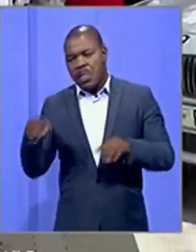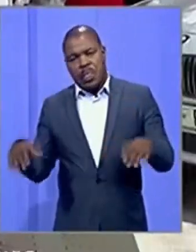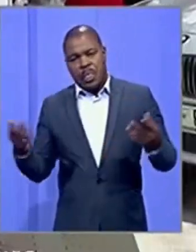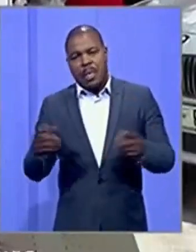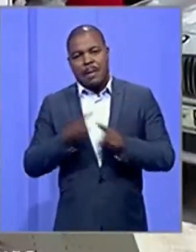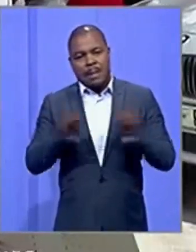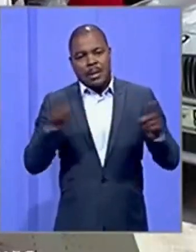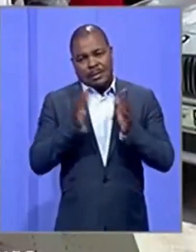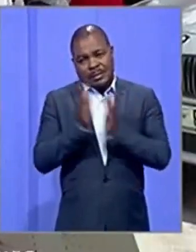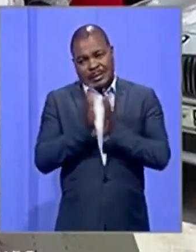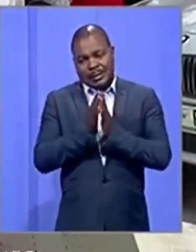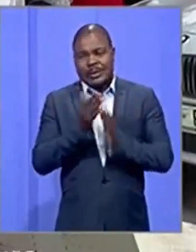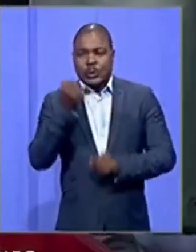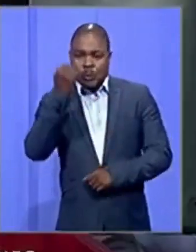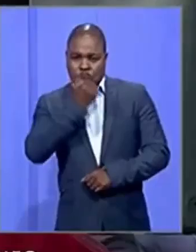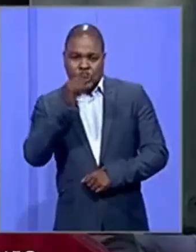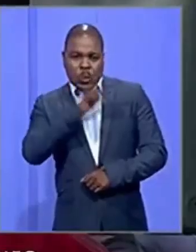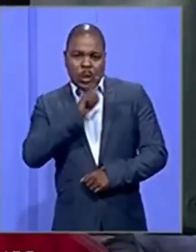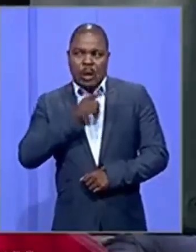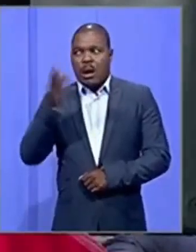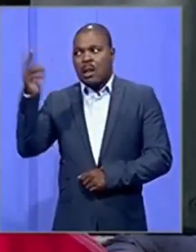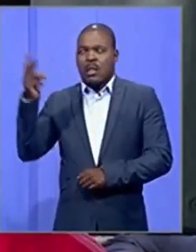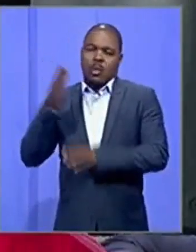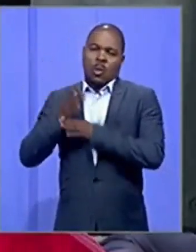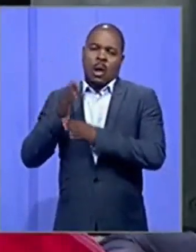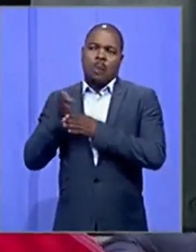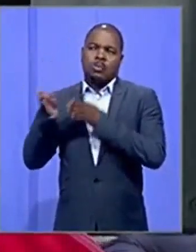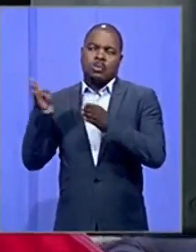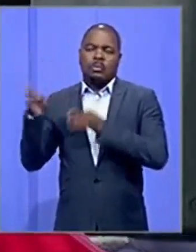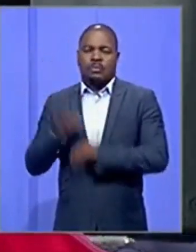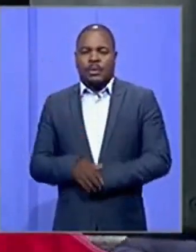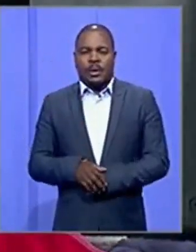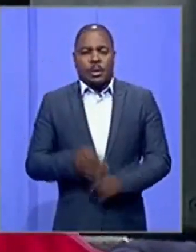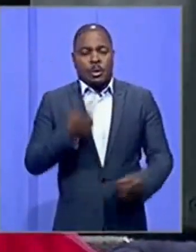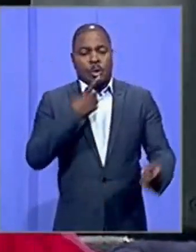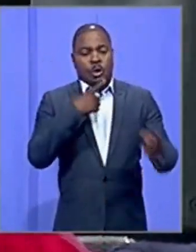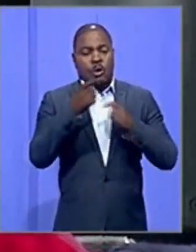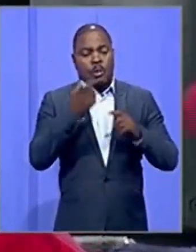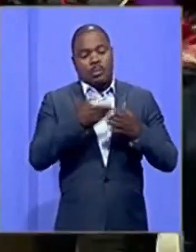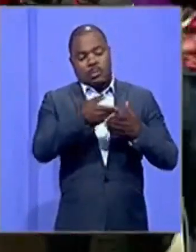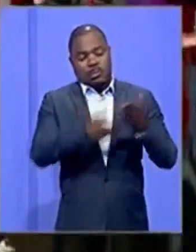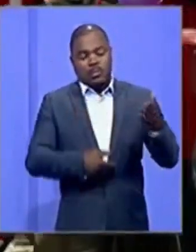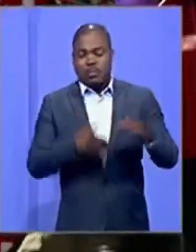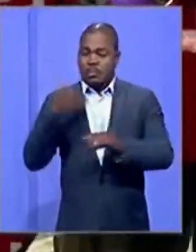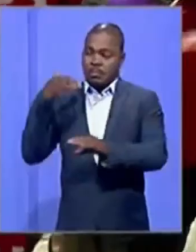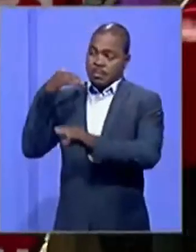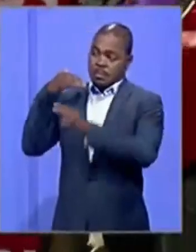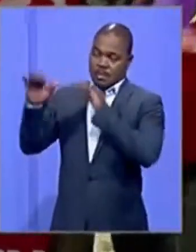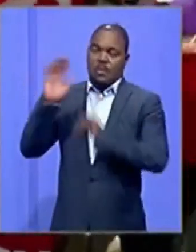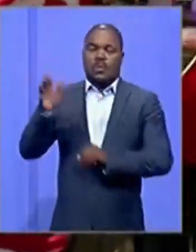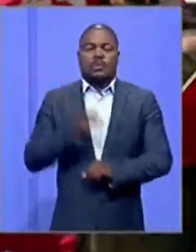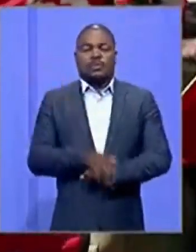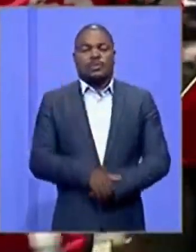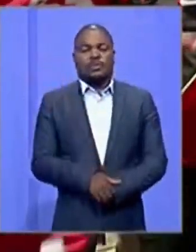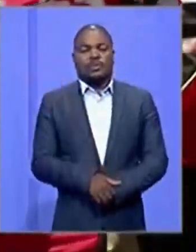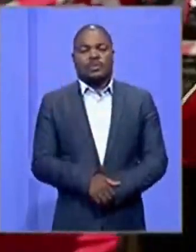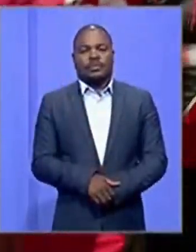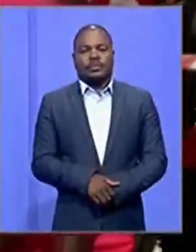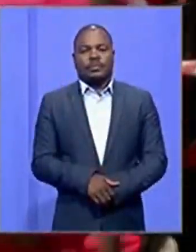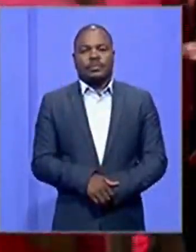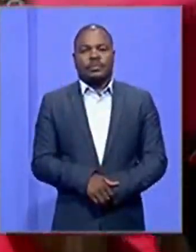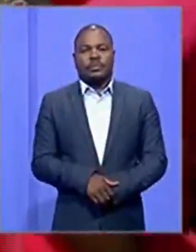kopo ya tshwarelo ka lebaka la mesebetsi e meng memorandum o tla romelwa ka email Konelo le Khafo ditaba